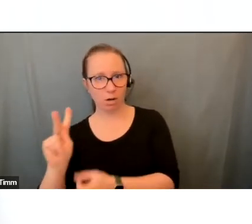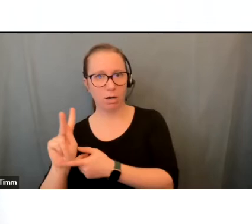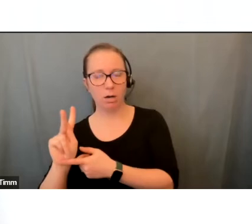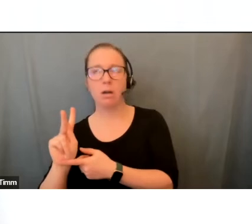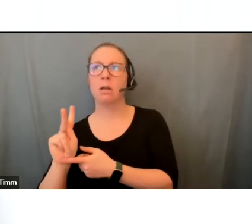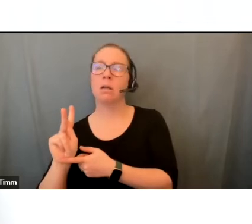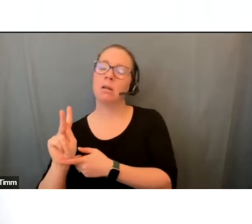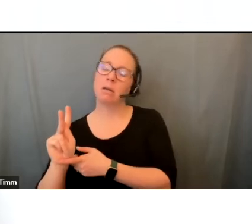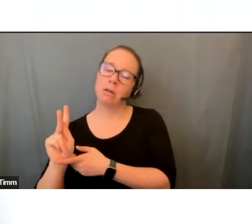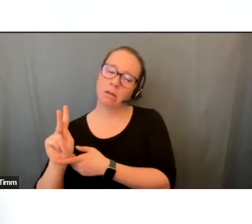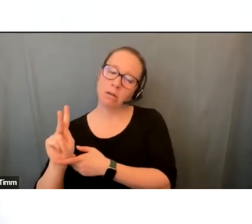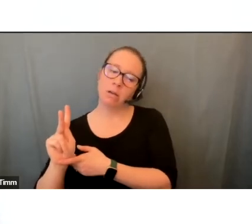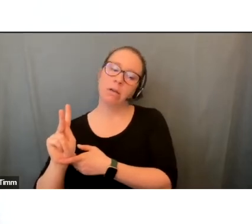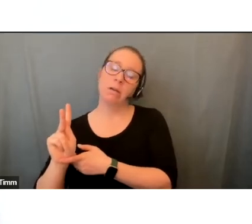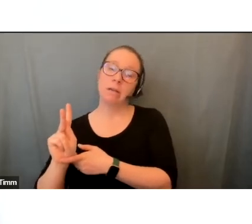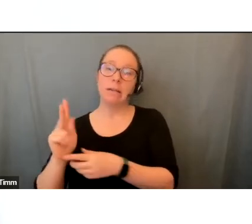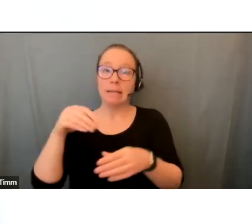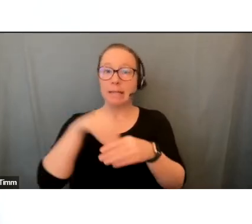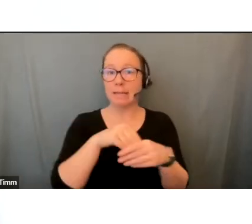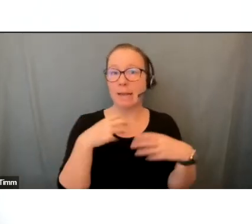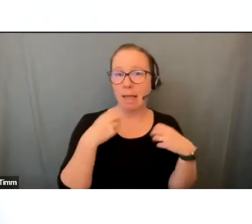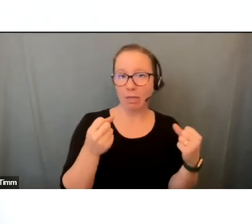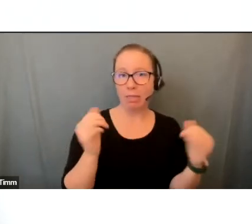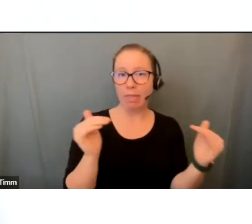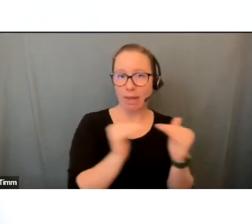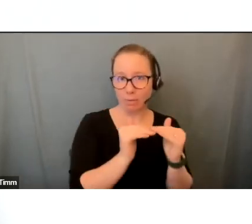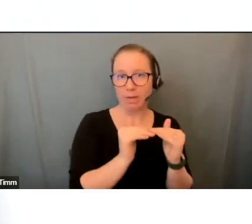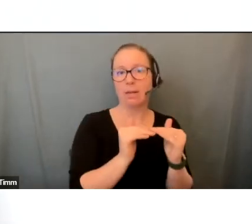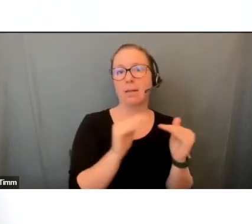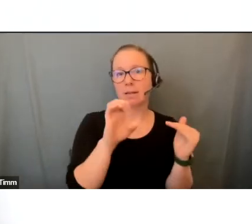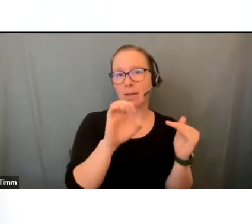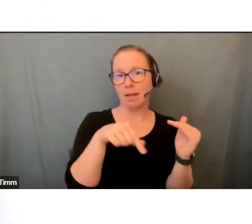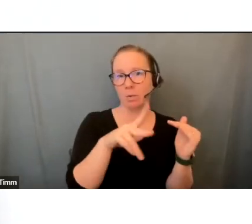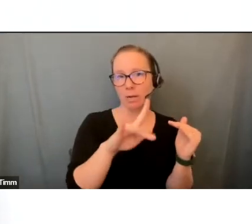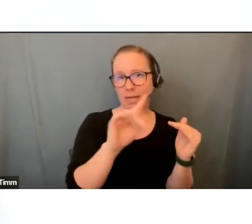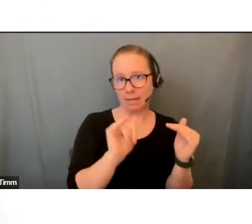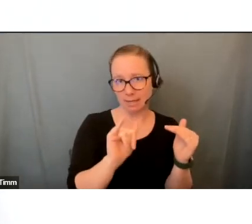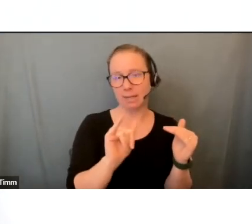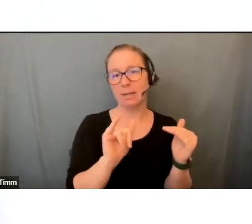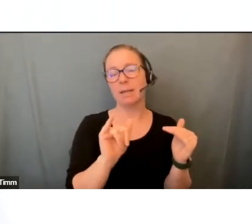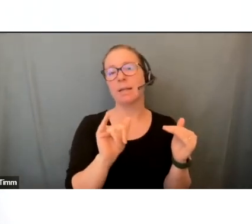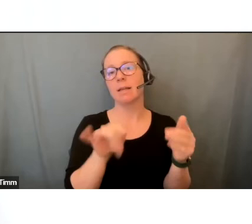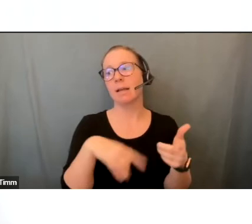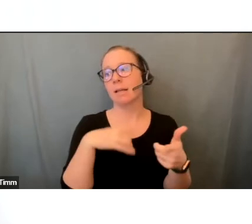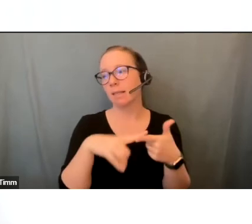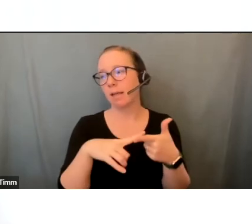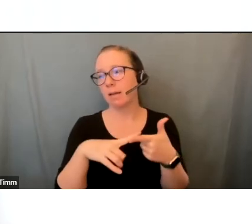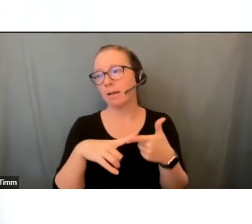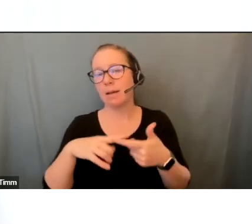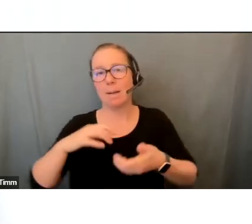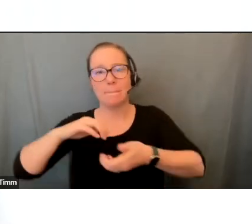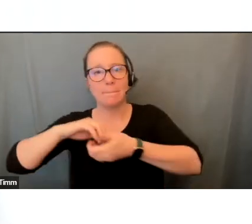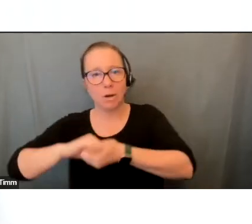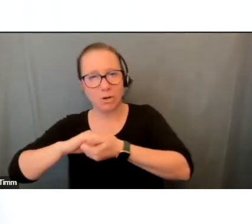centering it in health equity and using or partnering more